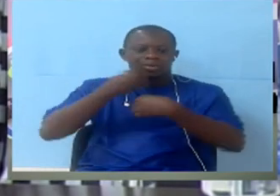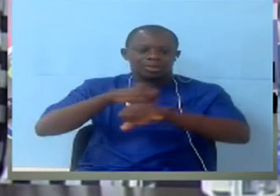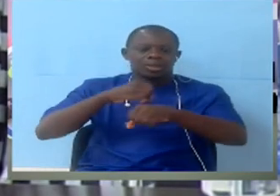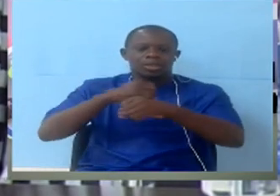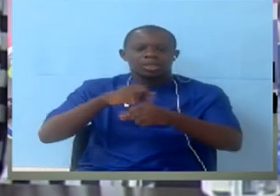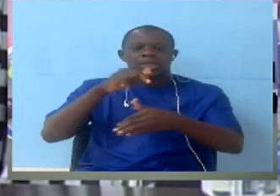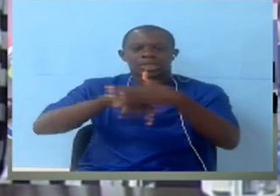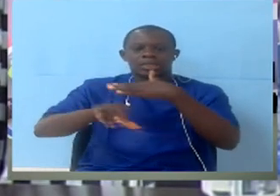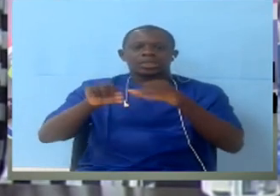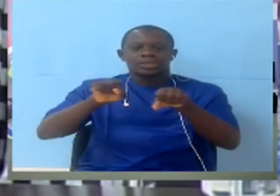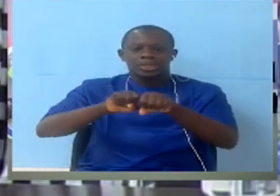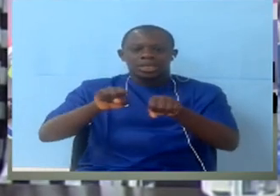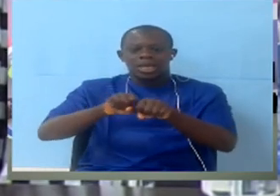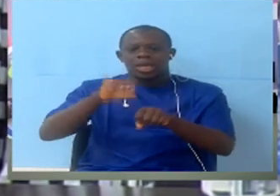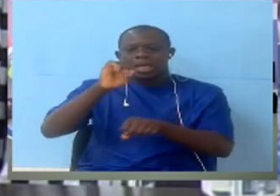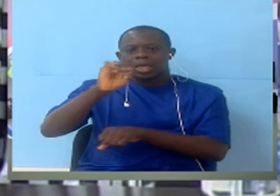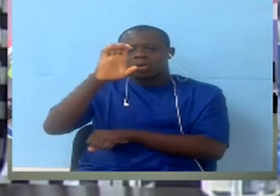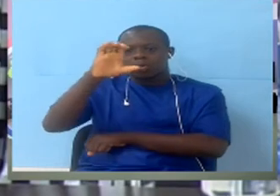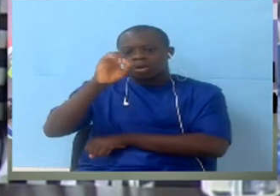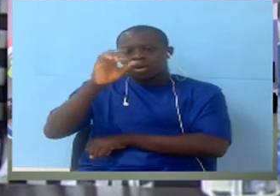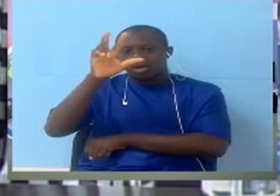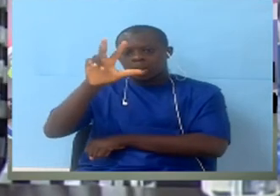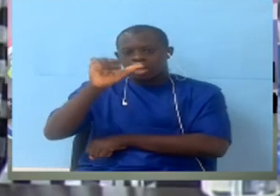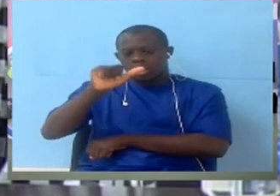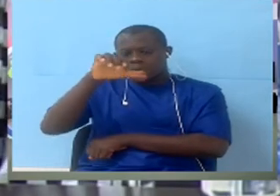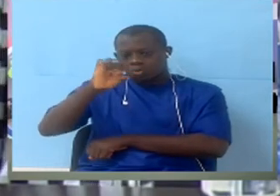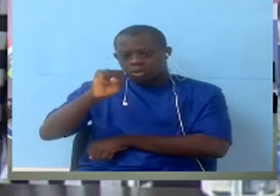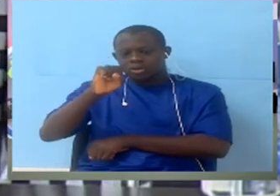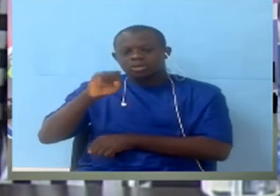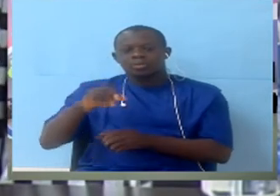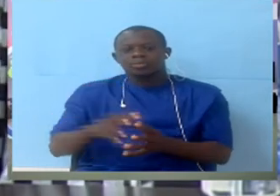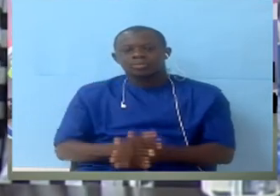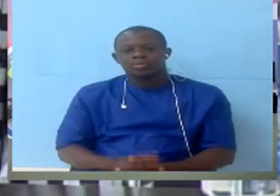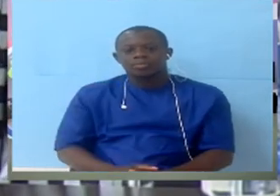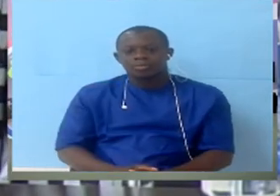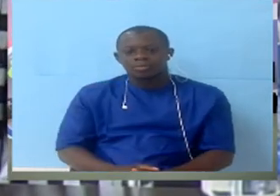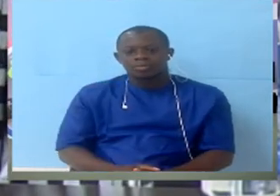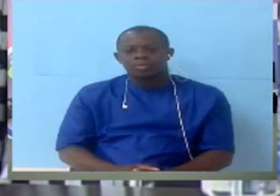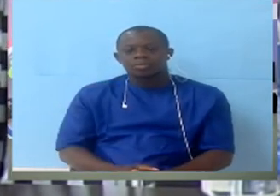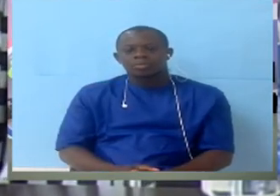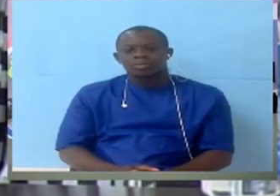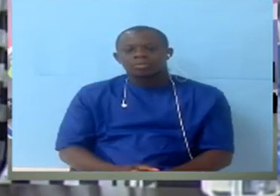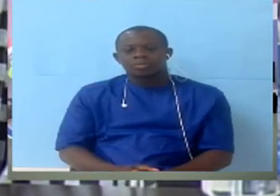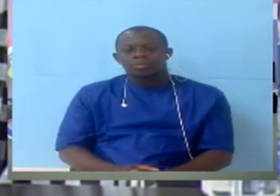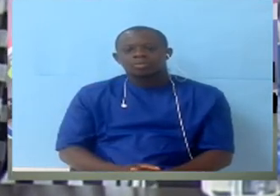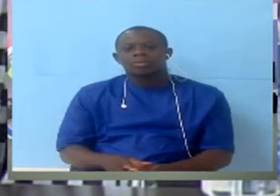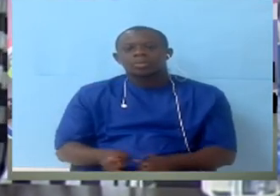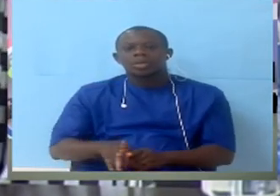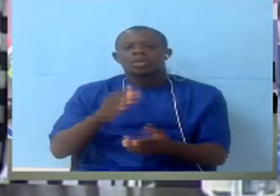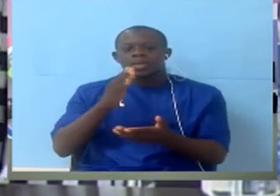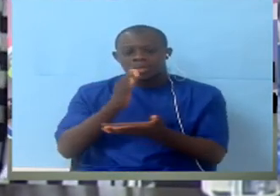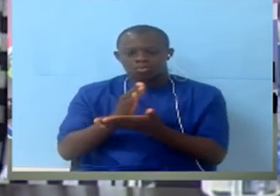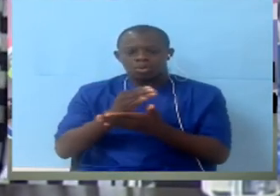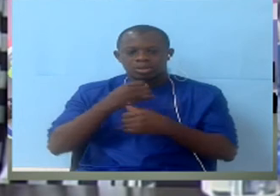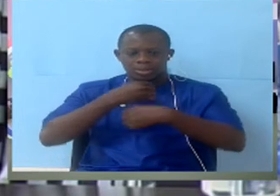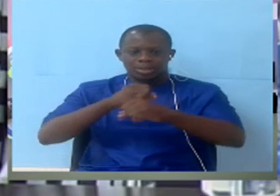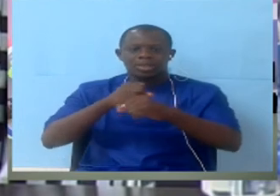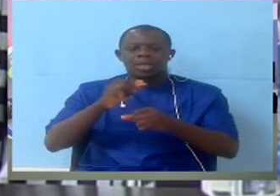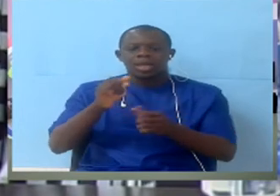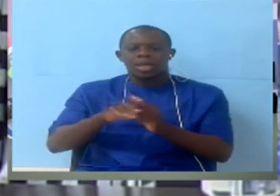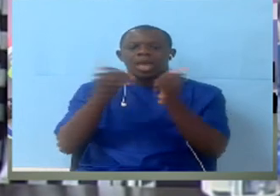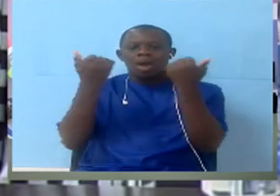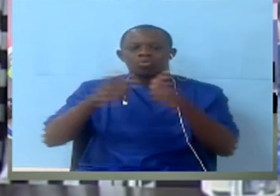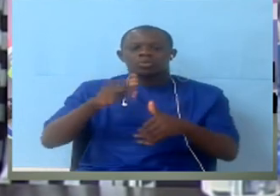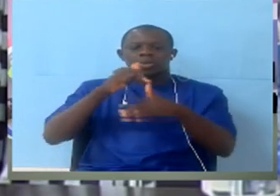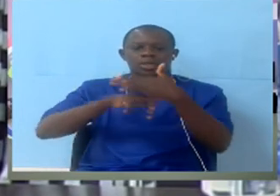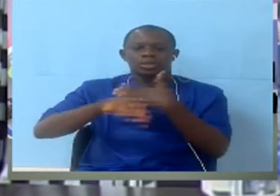ECOWAS standby force. The training was called Deco Exercise in Senegal, in Thiès. The training took place in Thiès and it